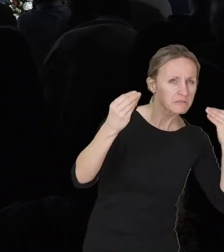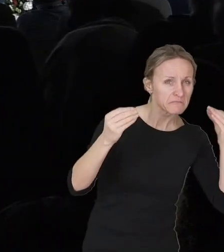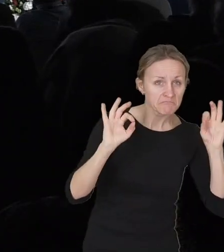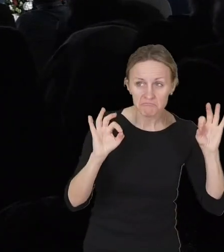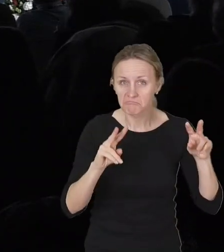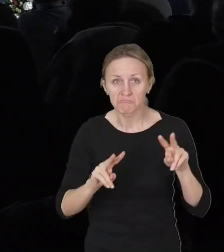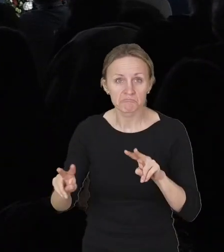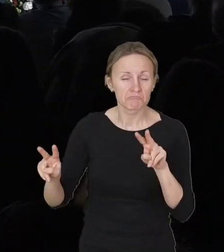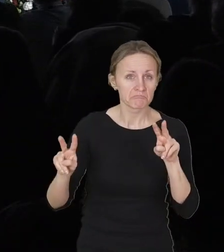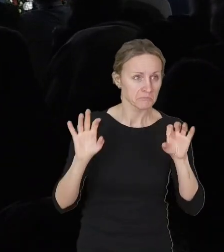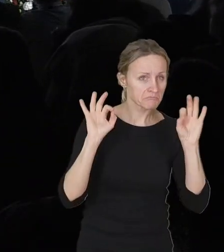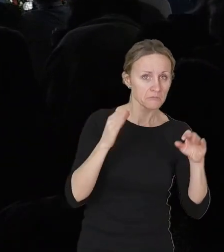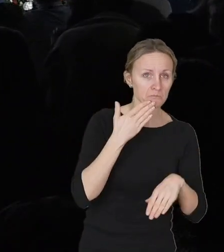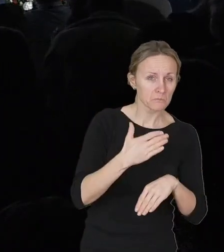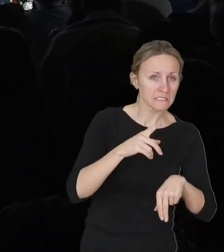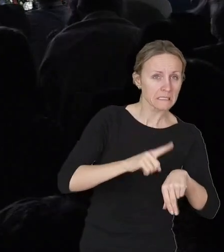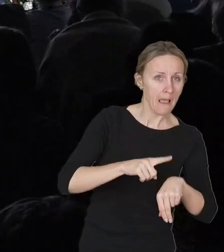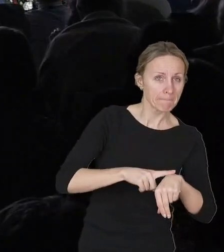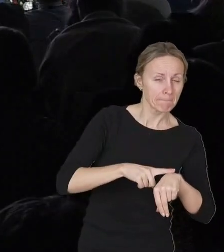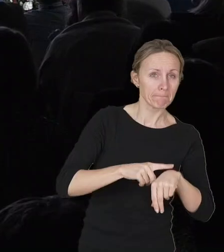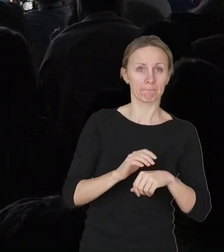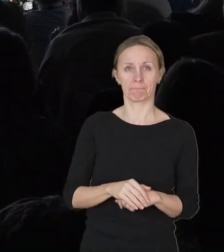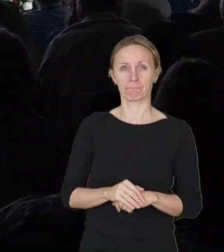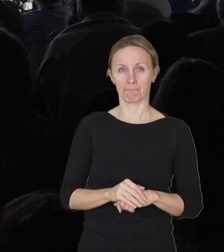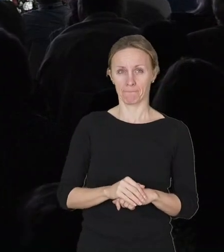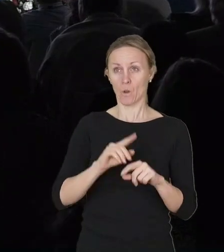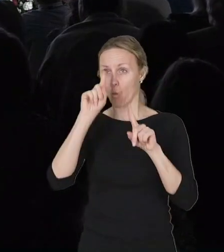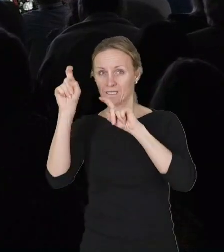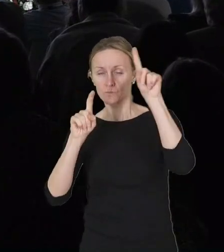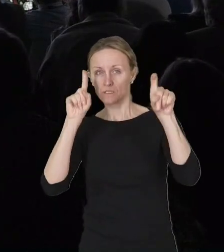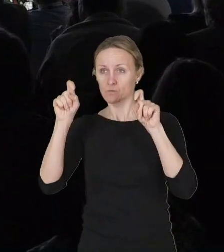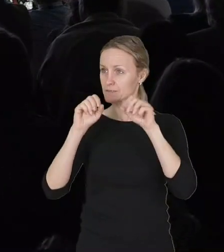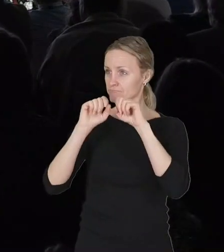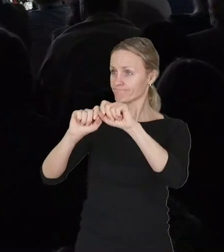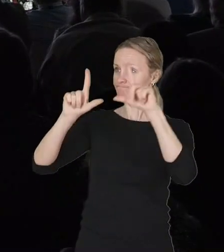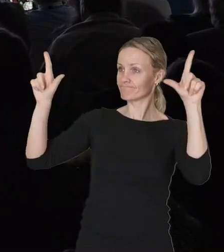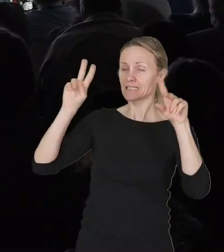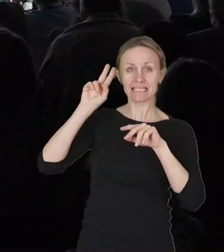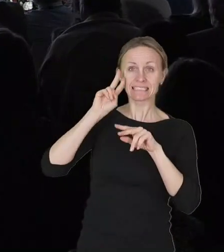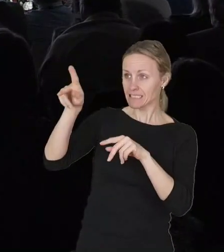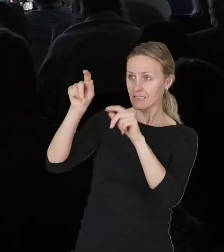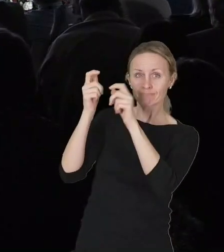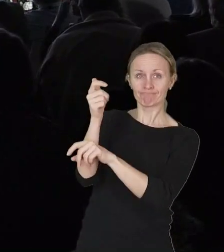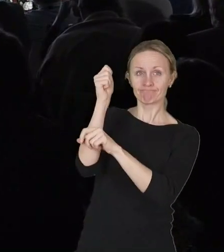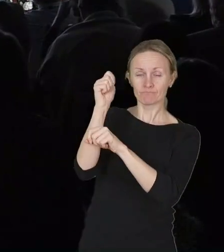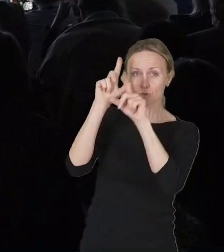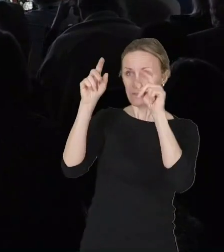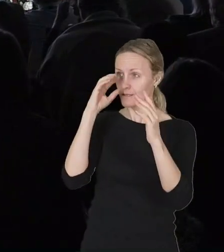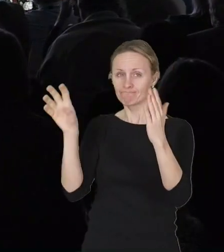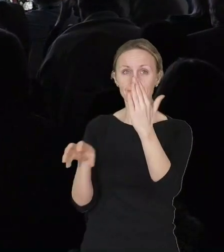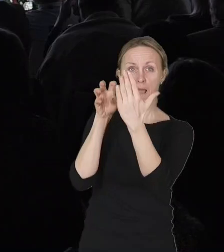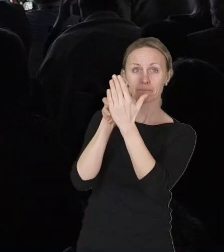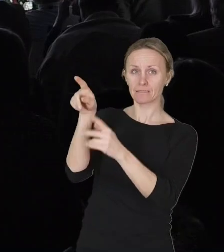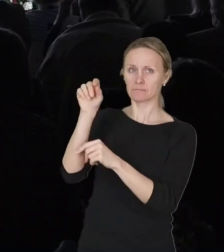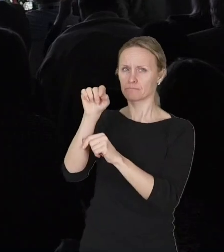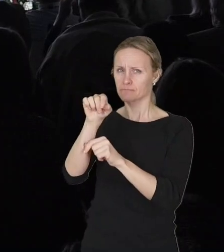not yet used the Mentimeter to contribute to this discussion, I really appreciate if you can do that, because